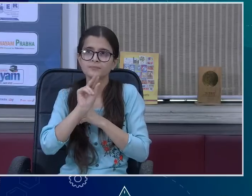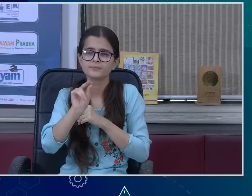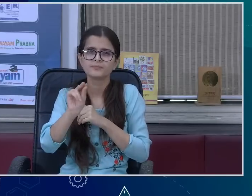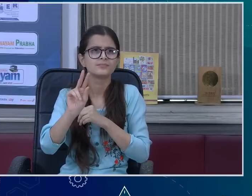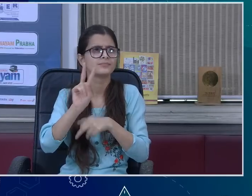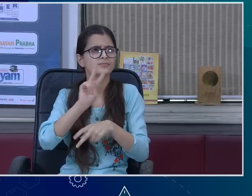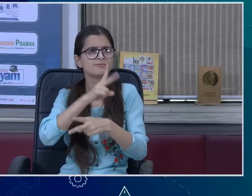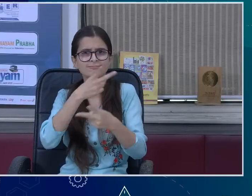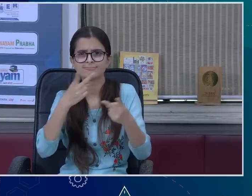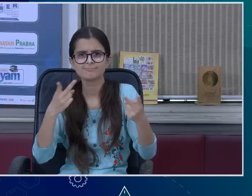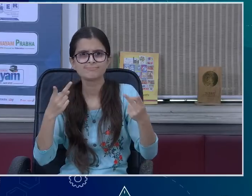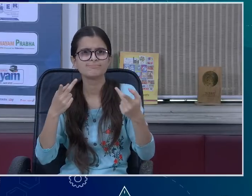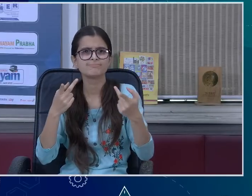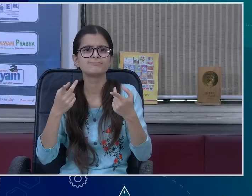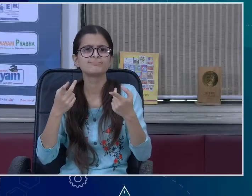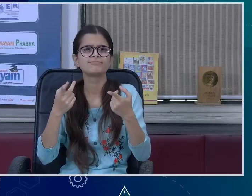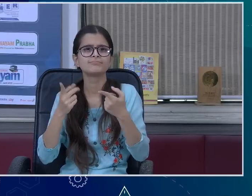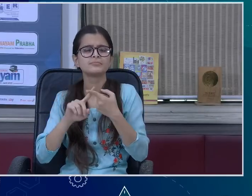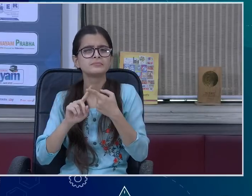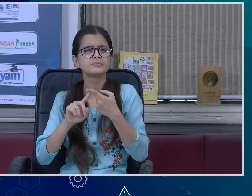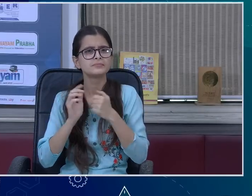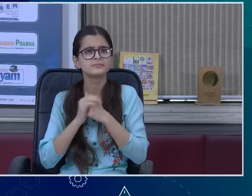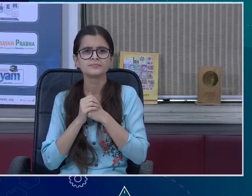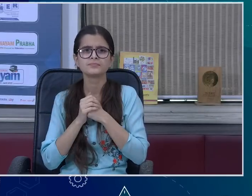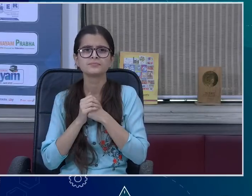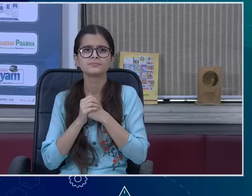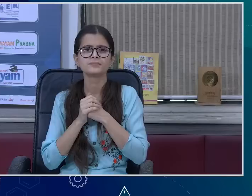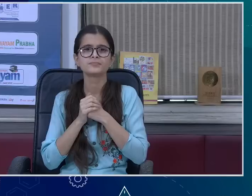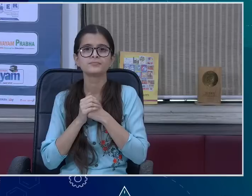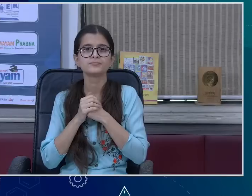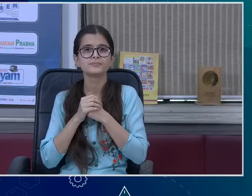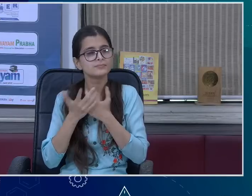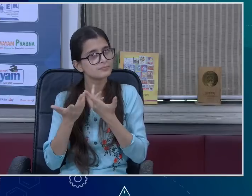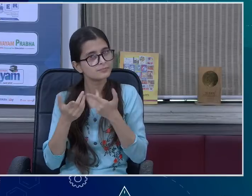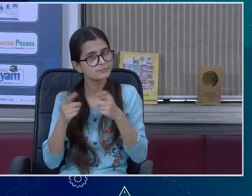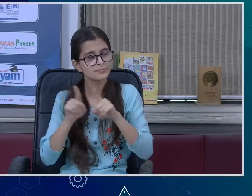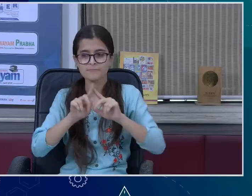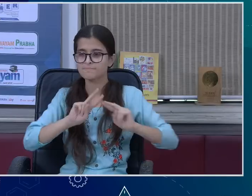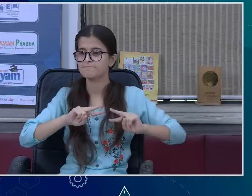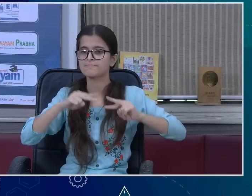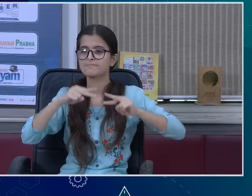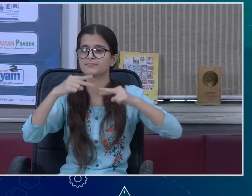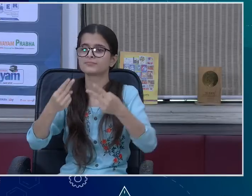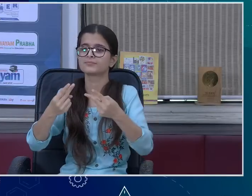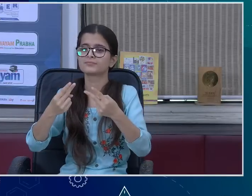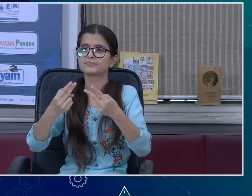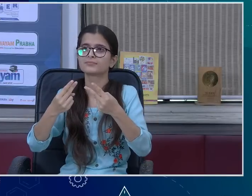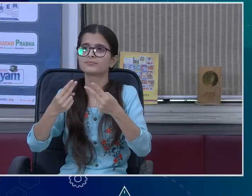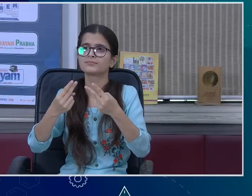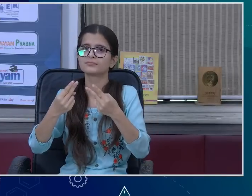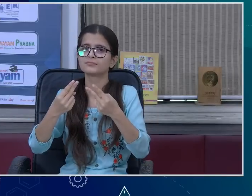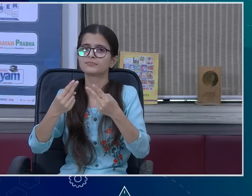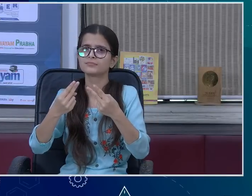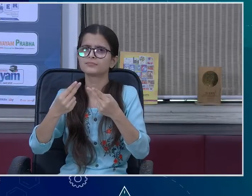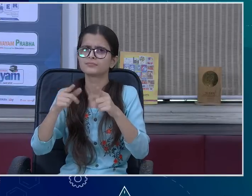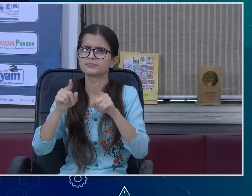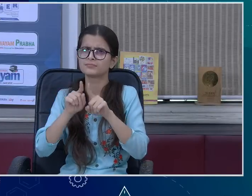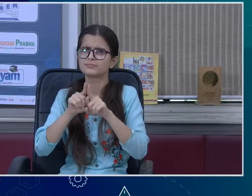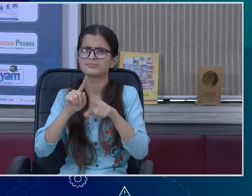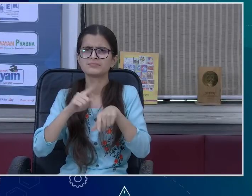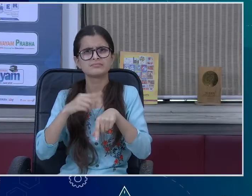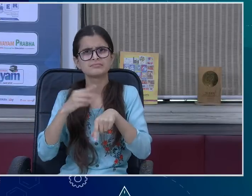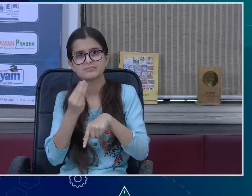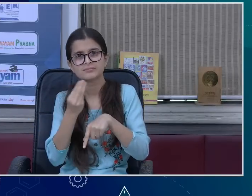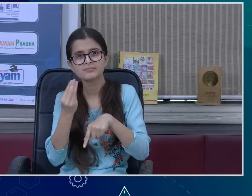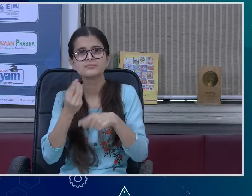the words in the mind for some time, then only that it will be transferred to later stage, because some kind of processing